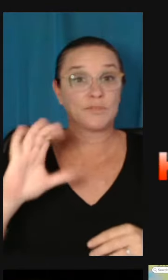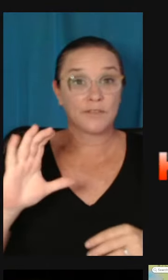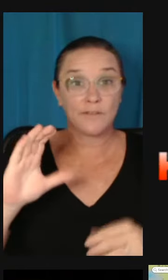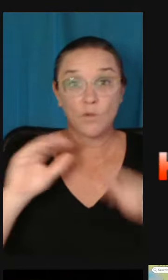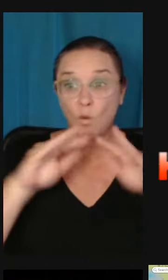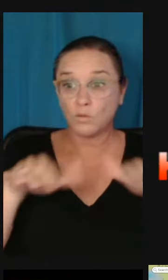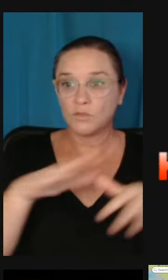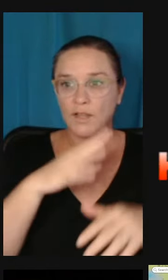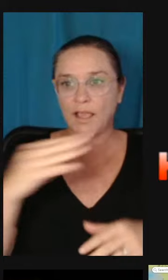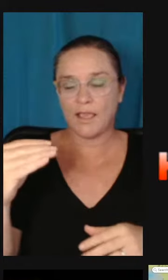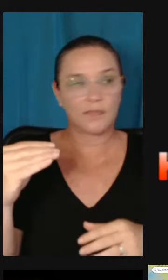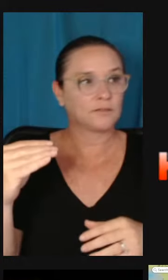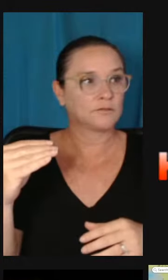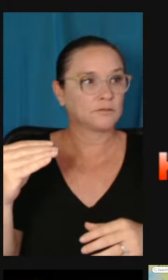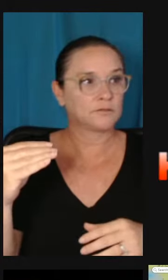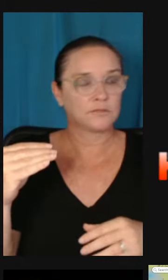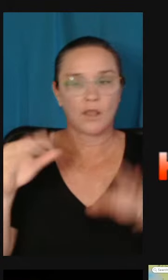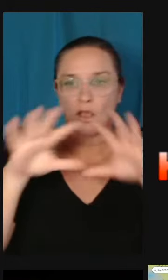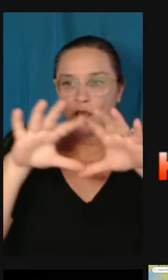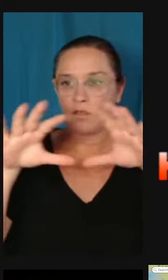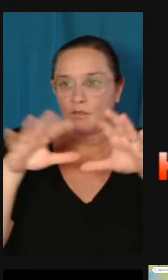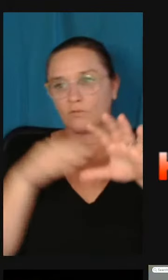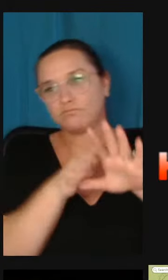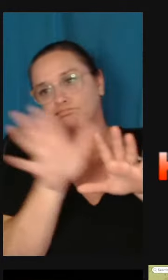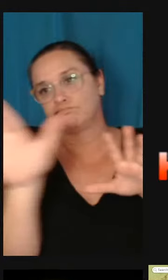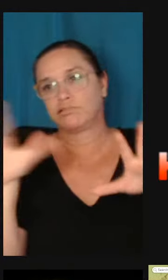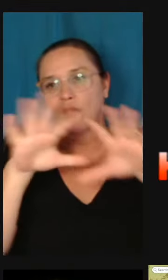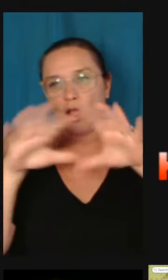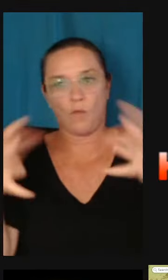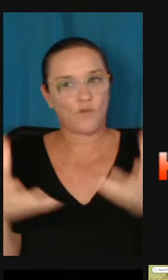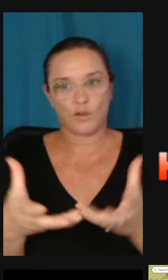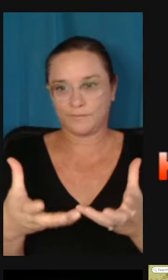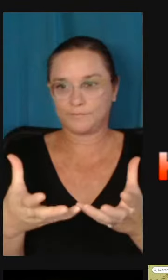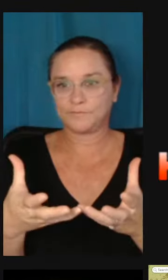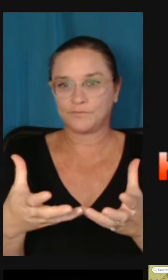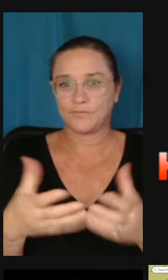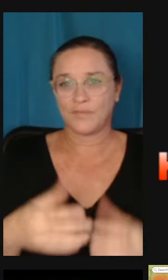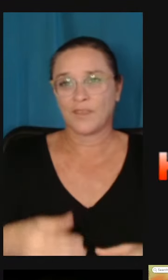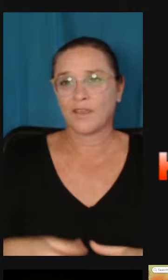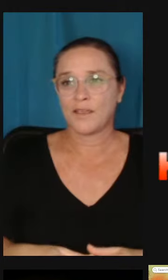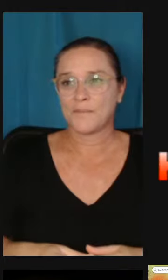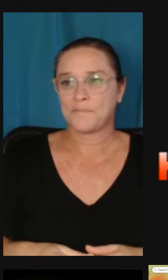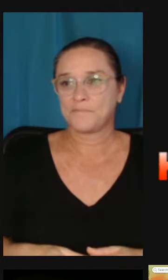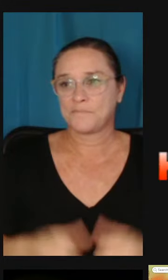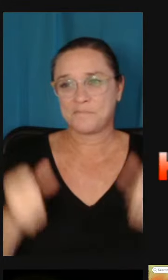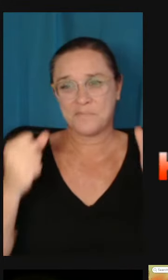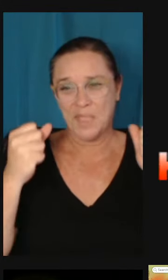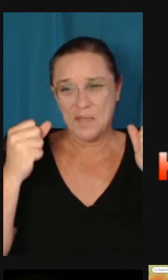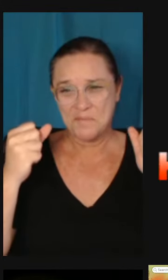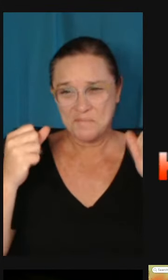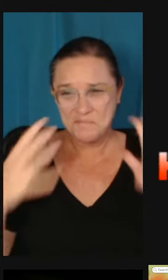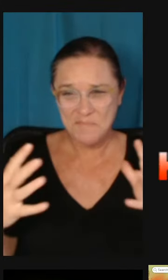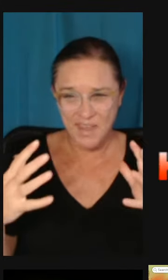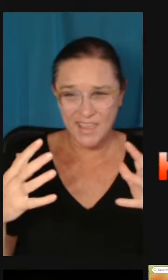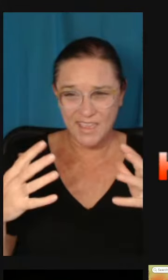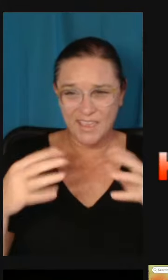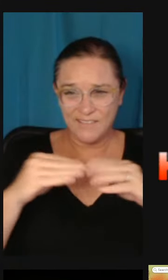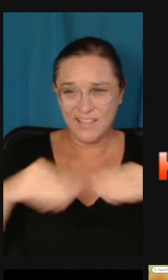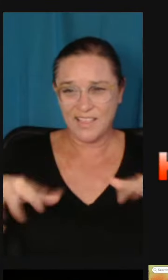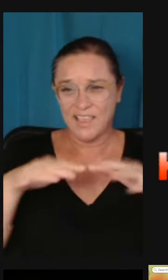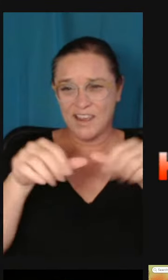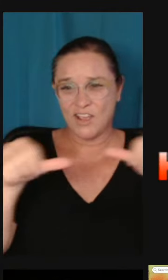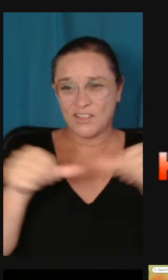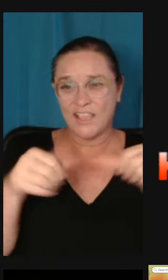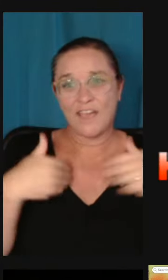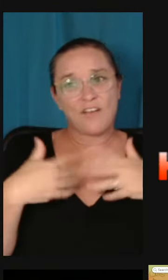the globe as well. And look at that. Many of the continents, especially all the northern hemisphere, all have a whole lot